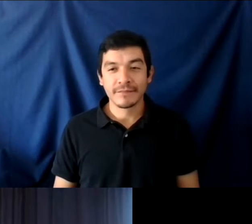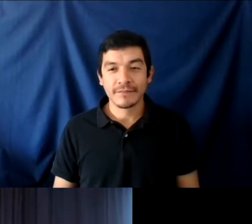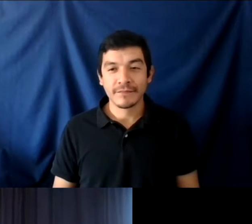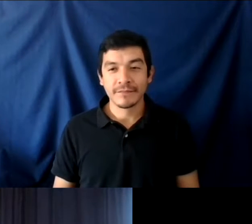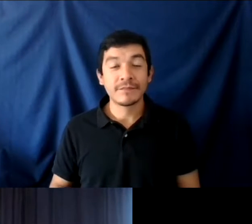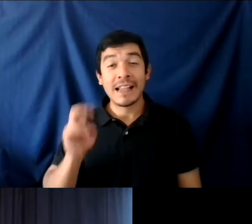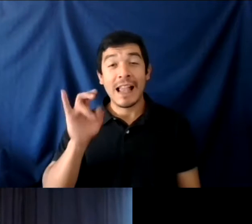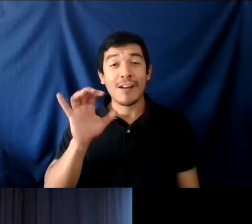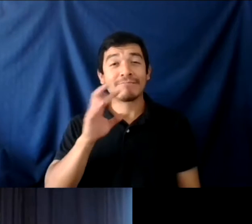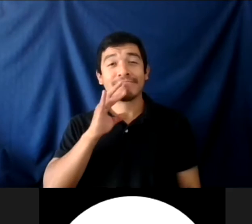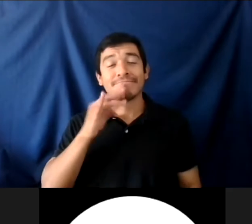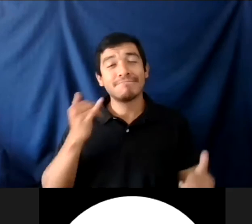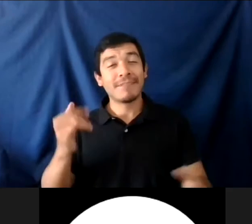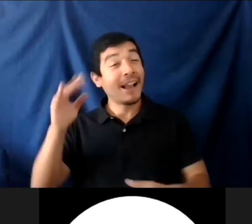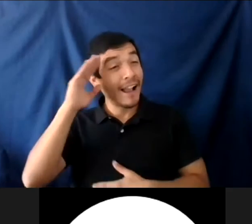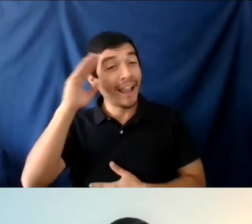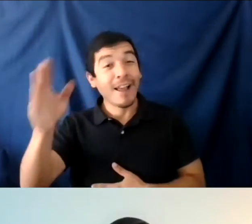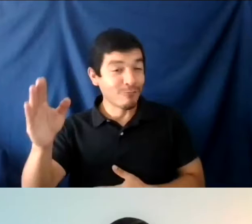Hello, everyone.